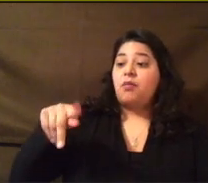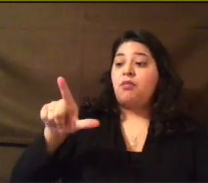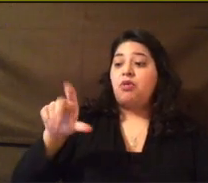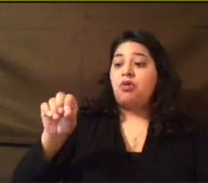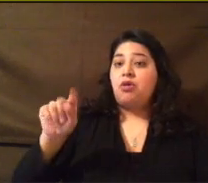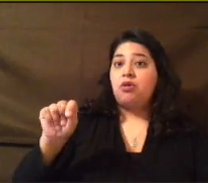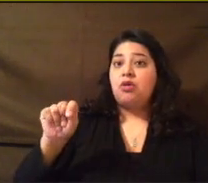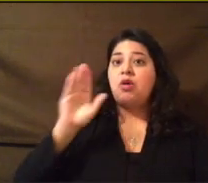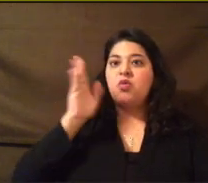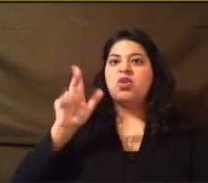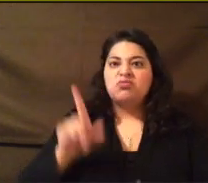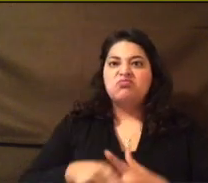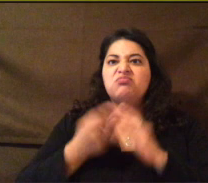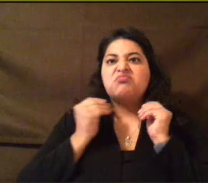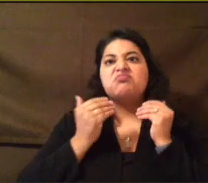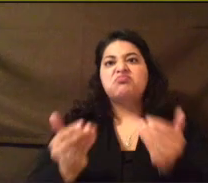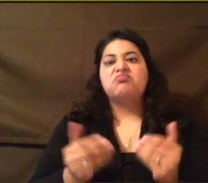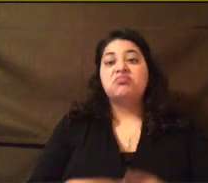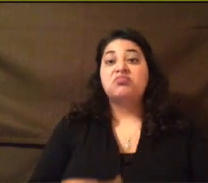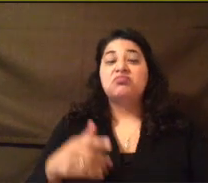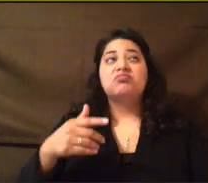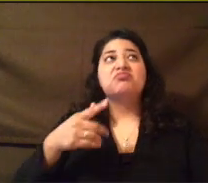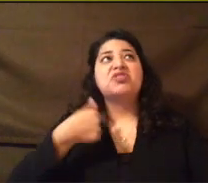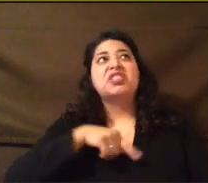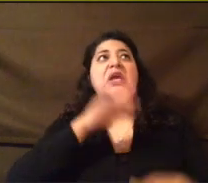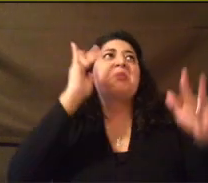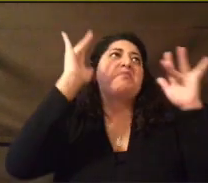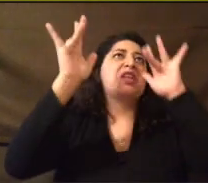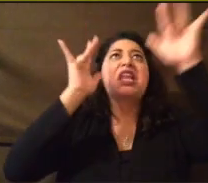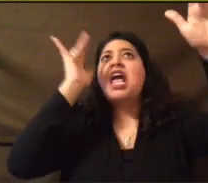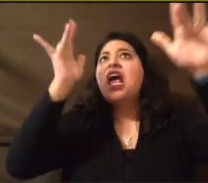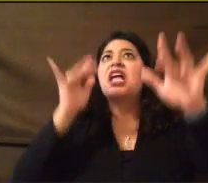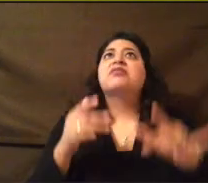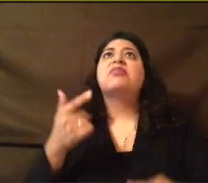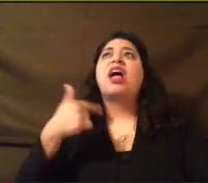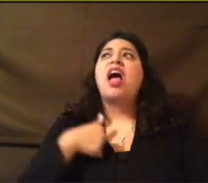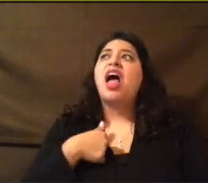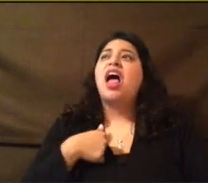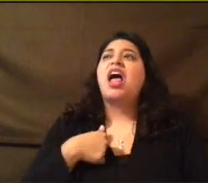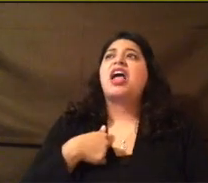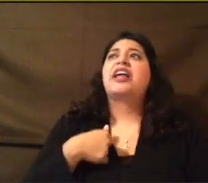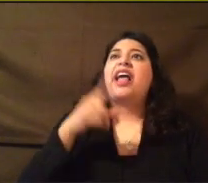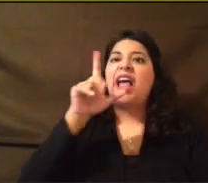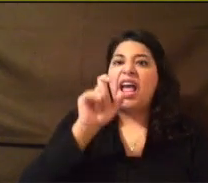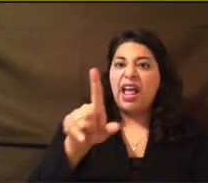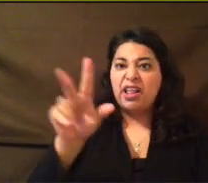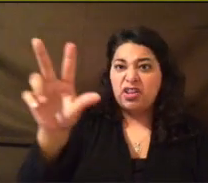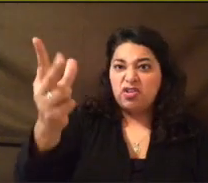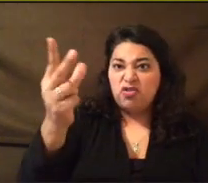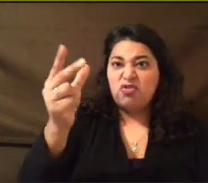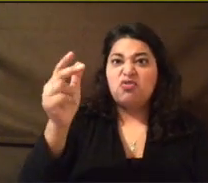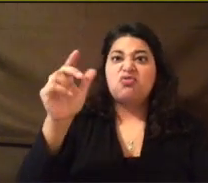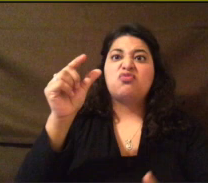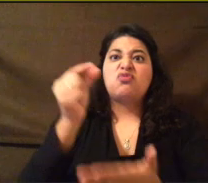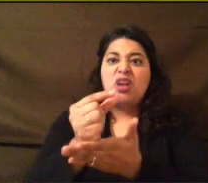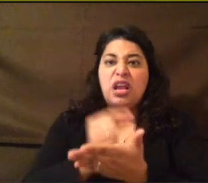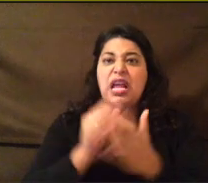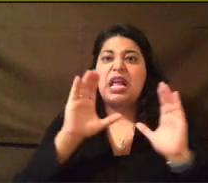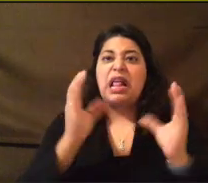dot plot. Okay, so first we got to put together some data. So let's go ahead and put this together. Let's pretend that